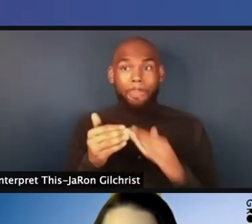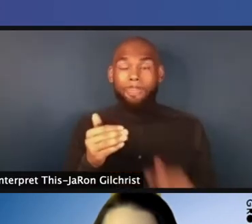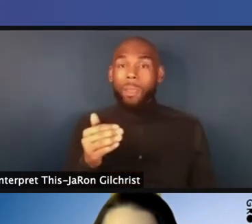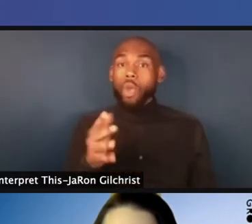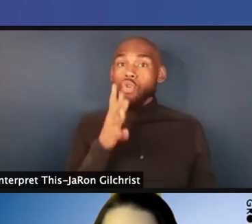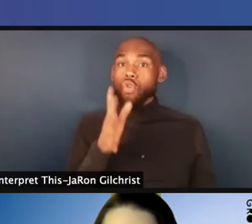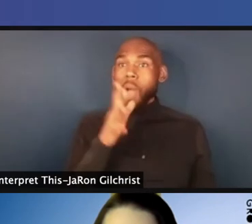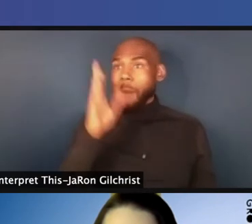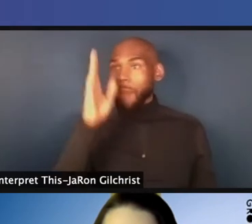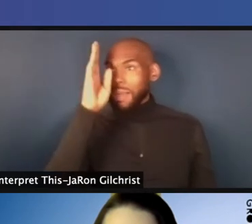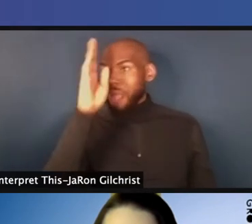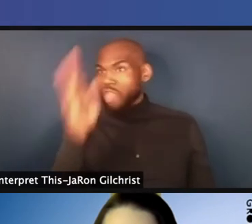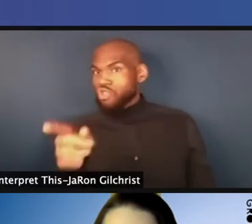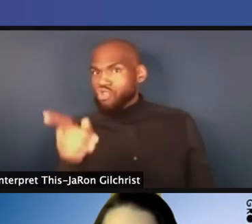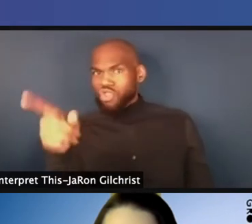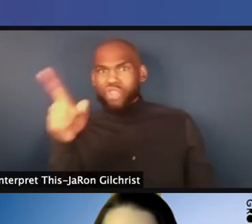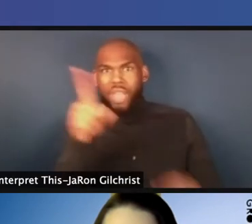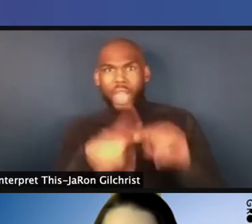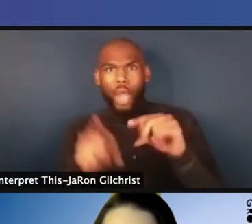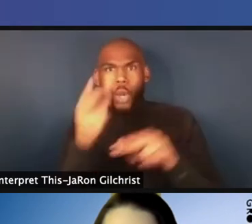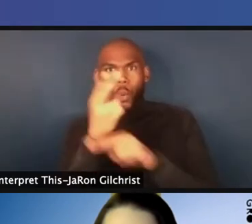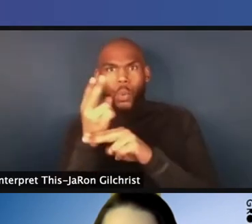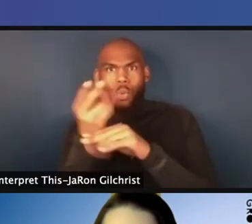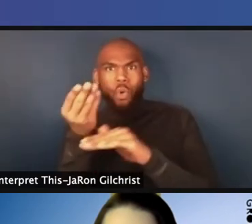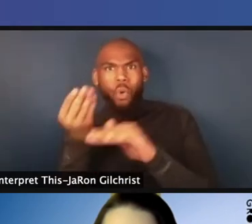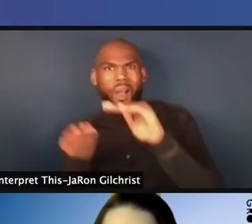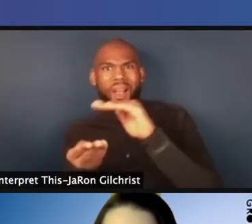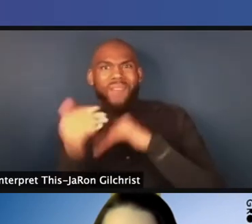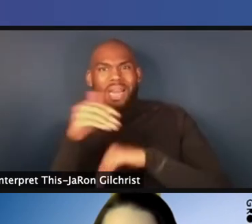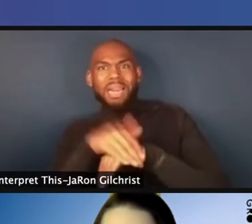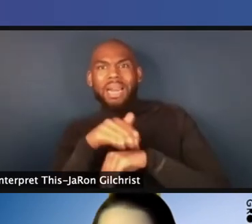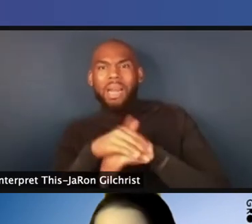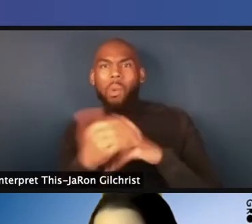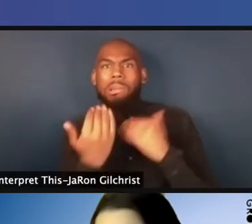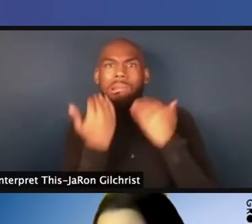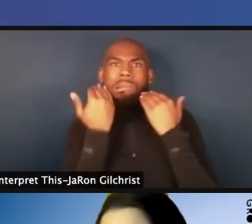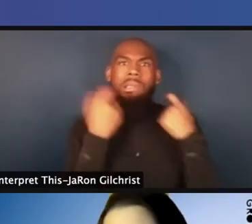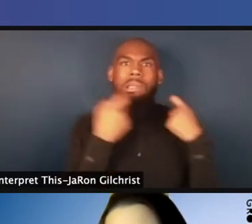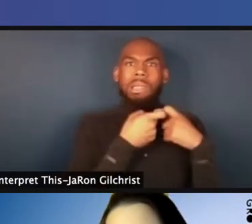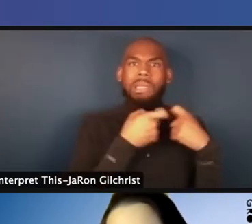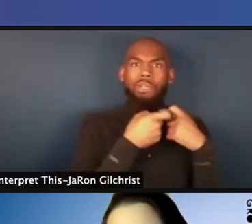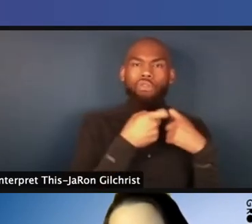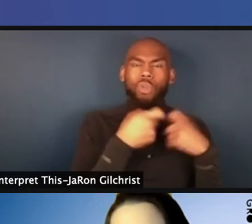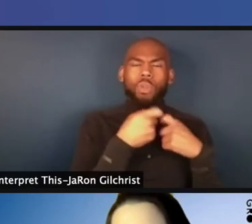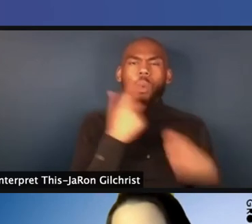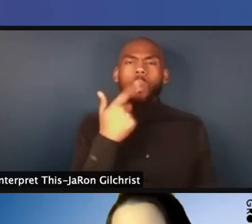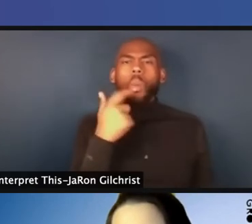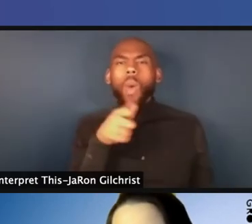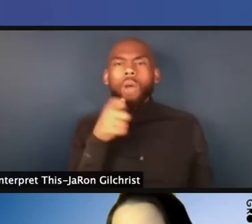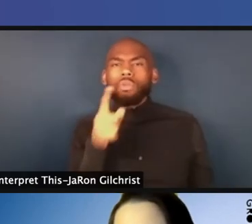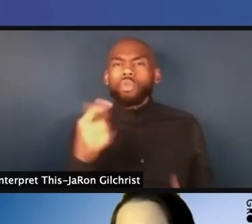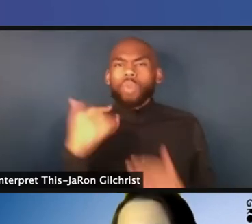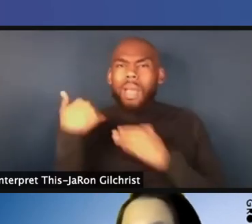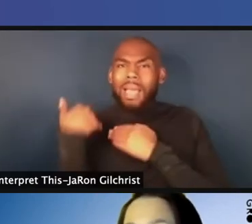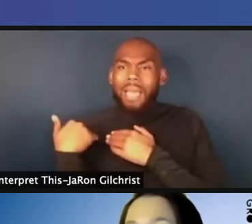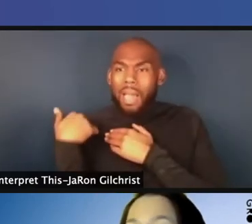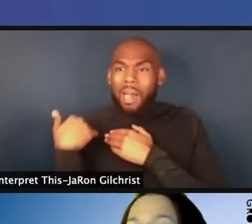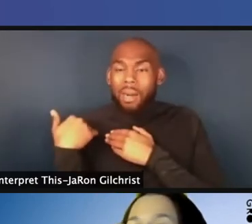night, right? And so thinking about who else are you accountable to? Like, you're accountable to the footprint that you have in regards